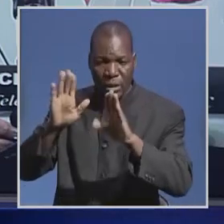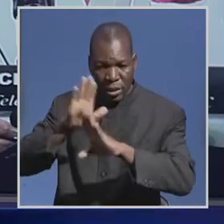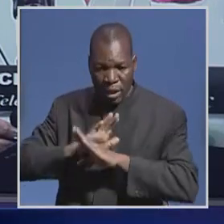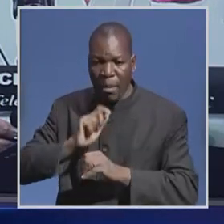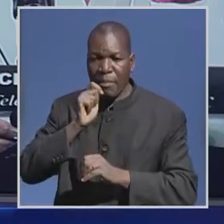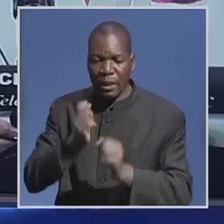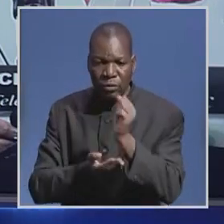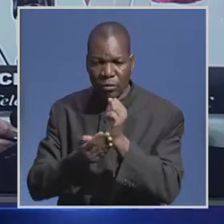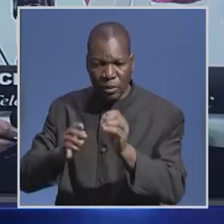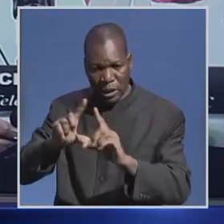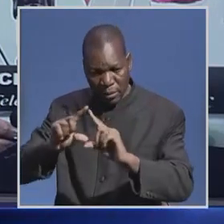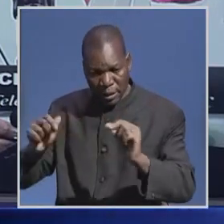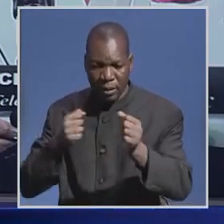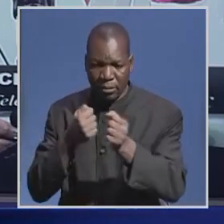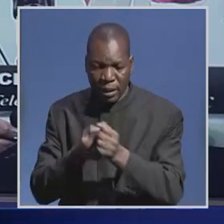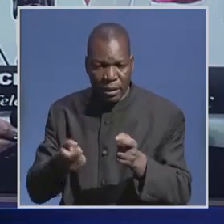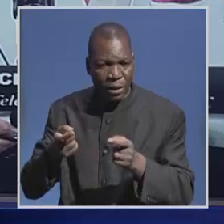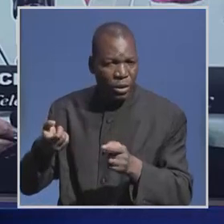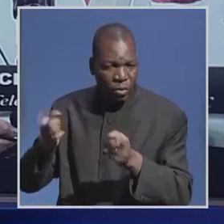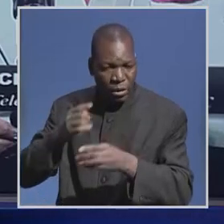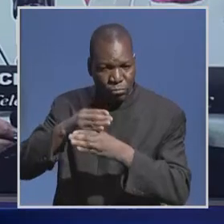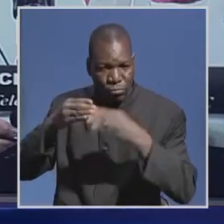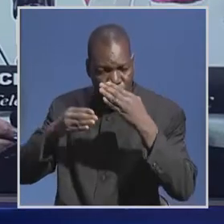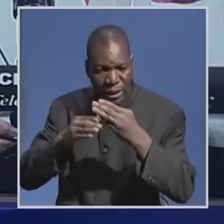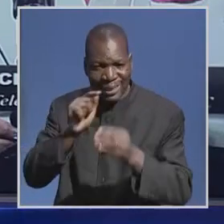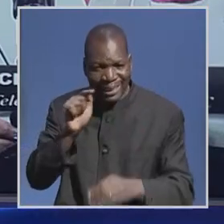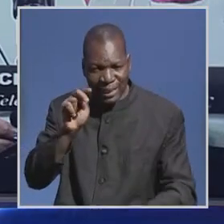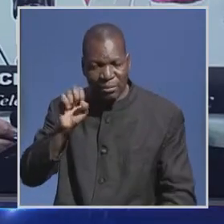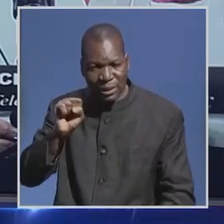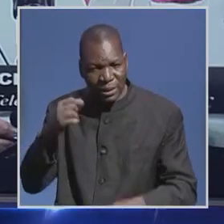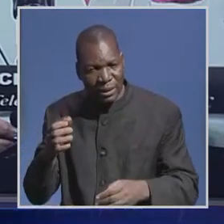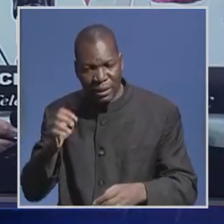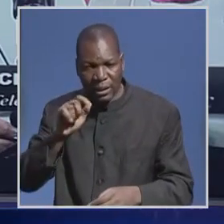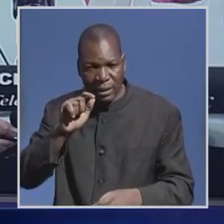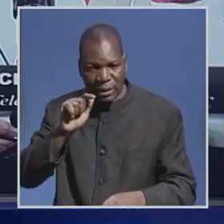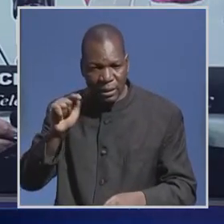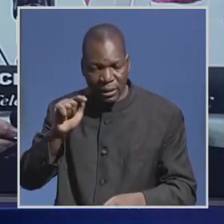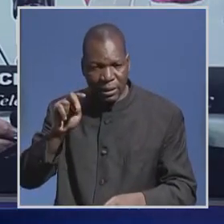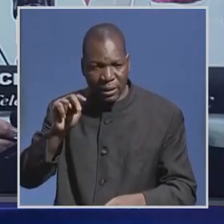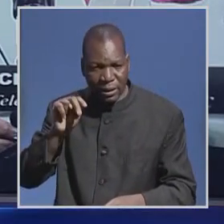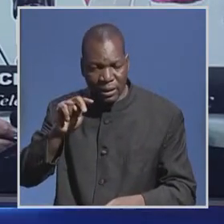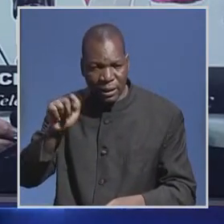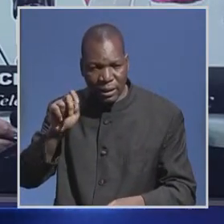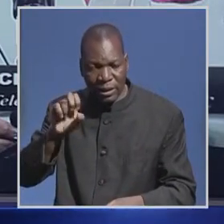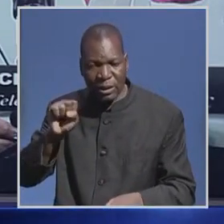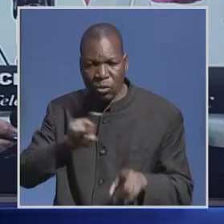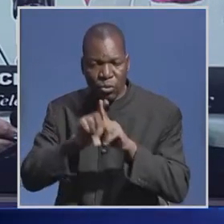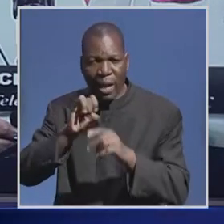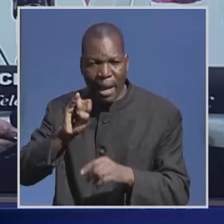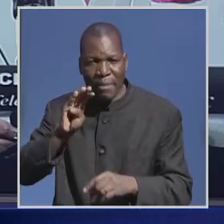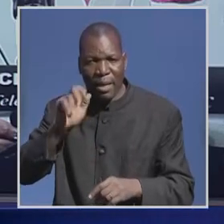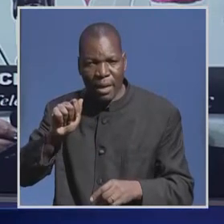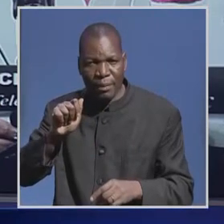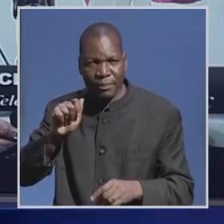development since the construction of the mass media complex, which houses Znbc, ZANIS, and the Independent Broadcasting Authority. And